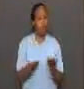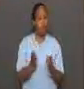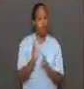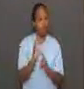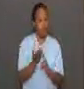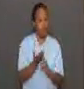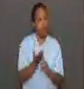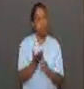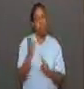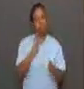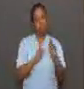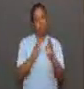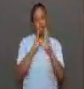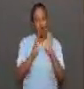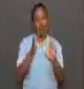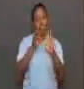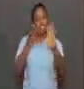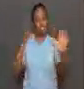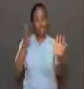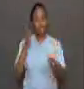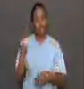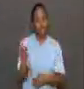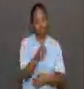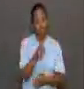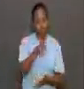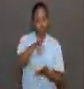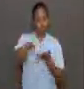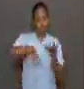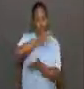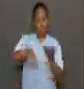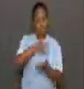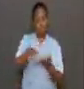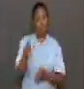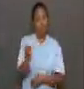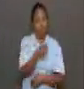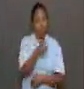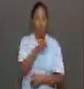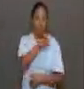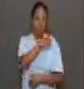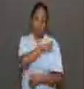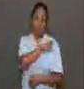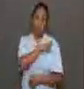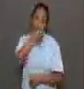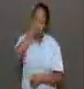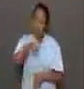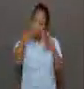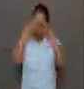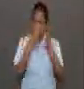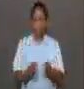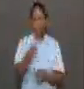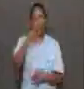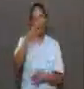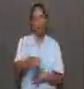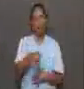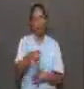public demonstration threatens to become violent, the police must decide whether